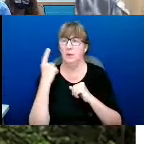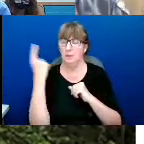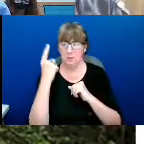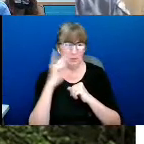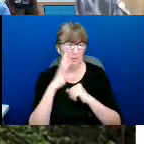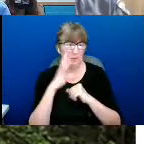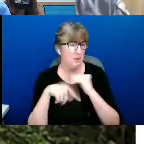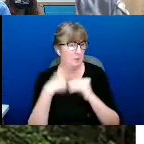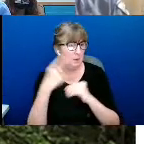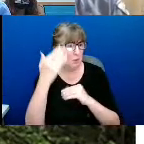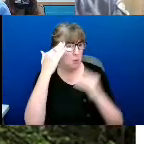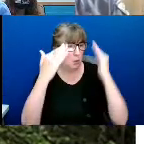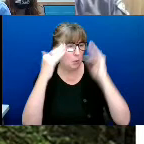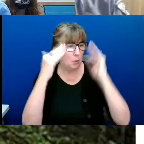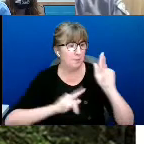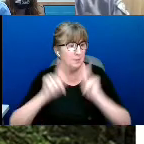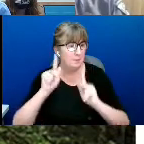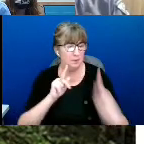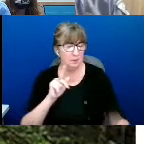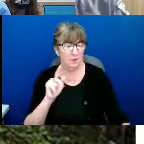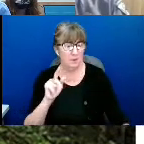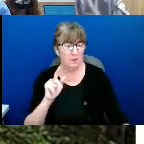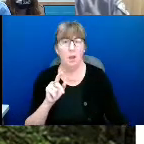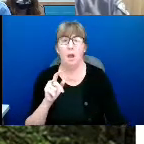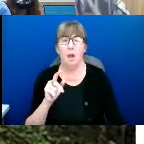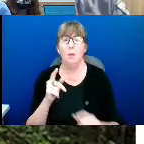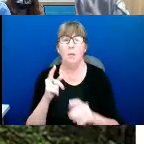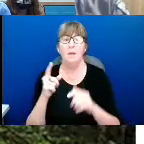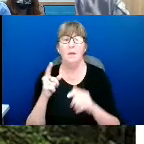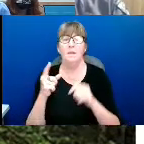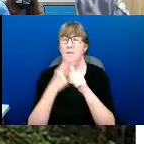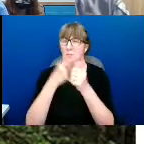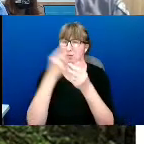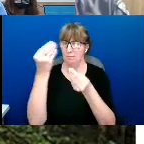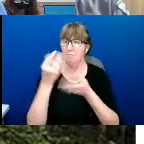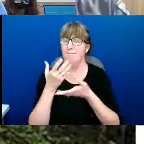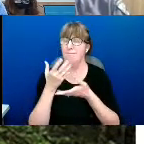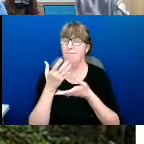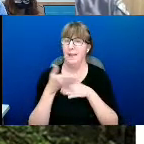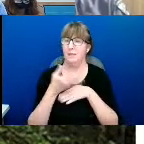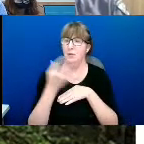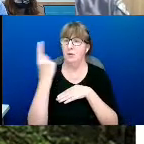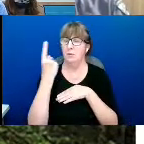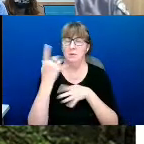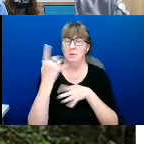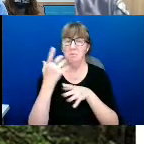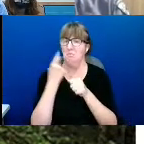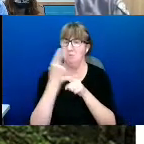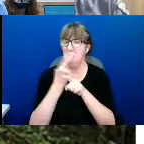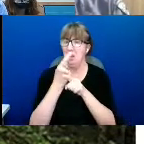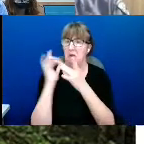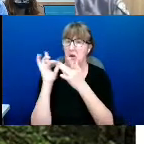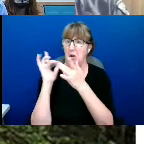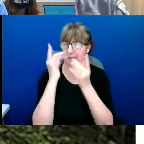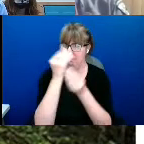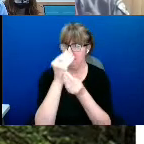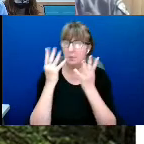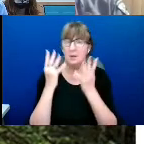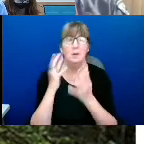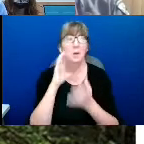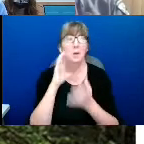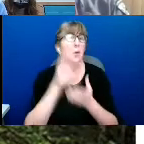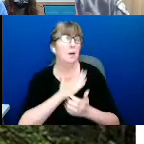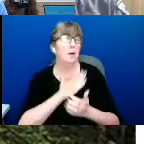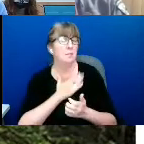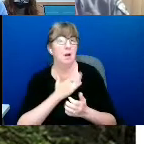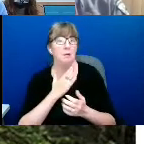people. When this was first given to me, after somebody got the right contacts, my wife didn't give